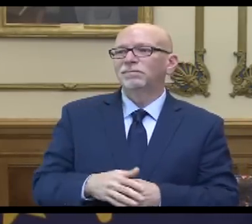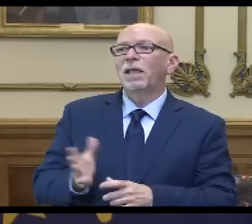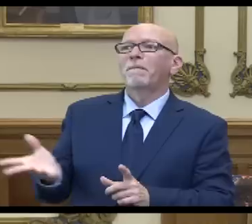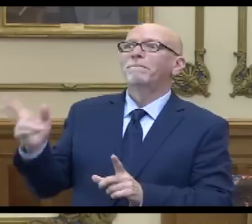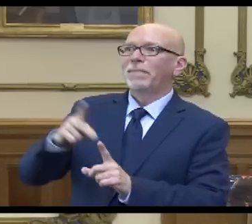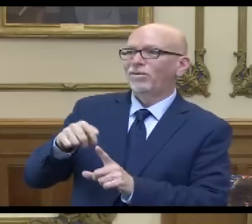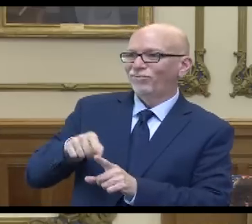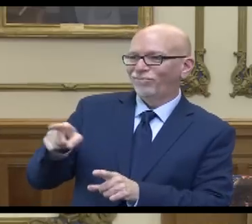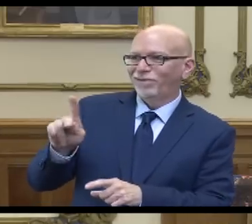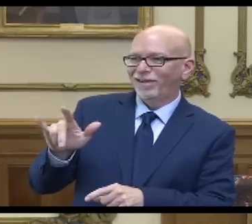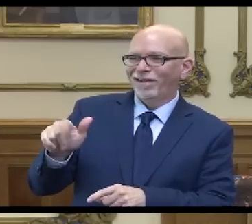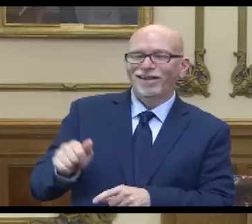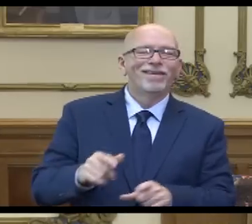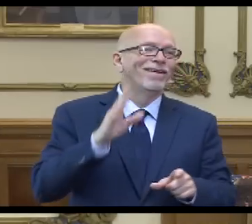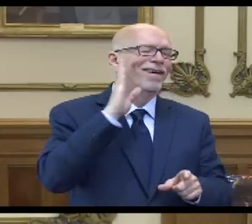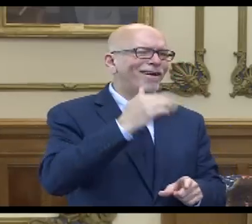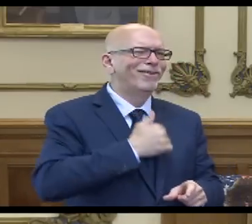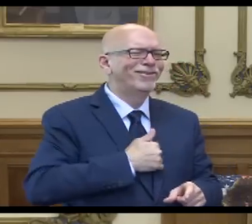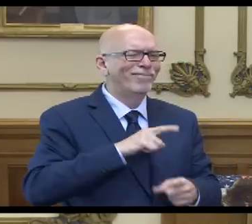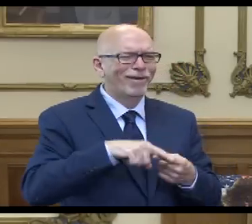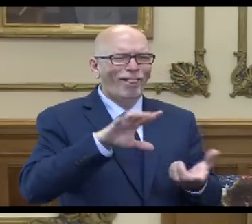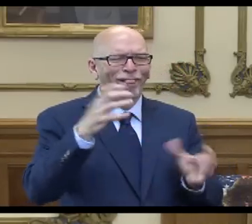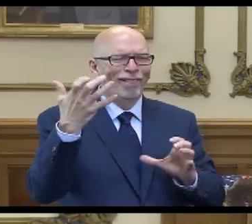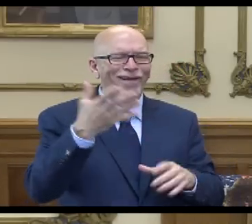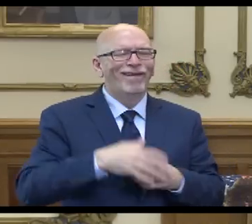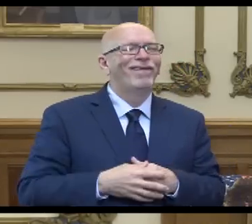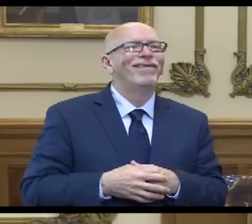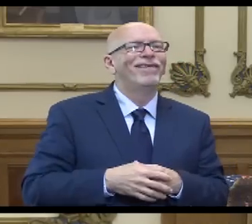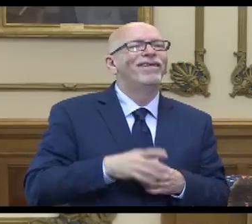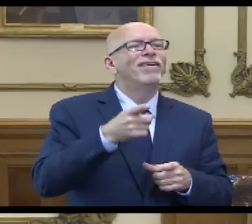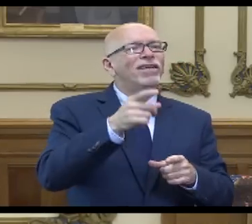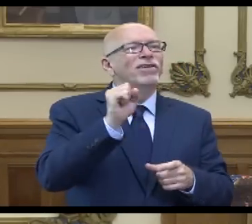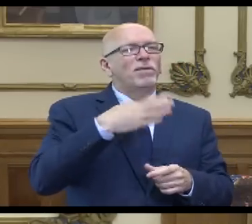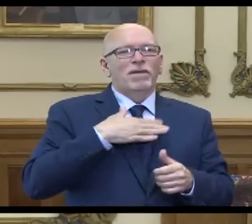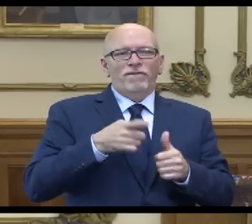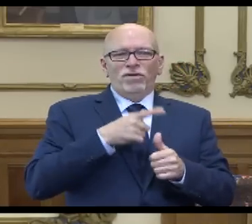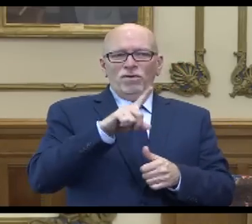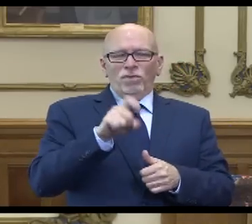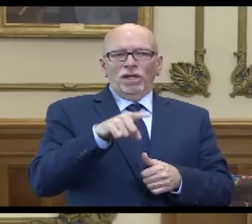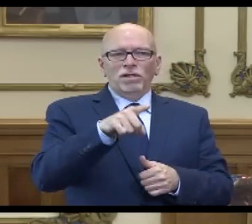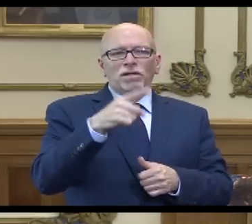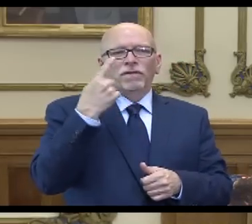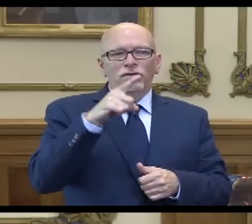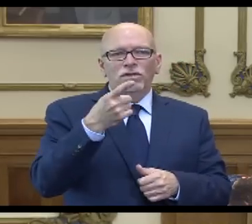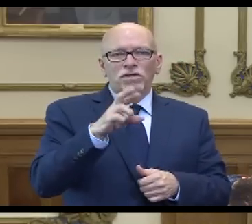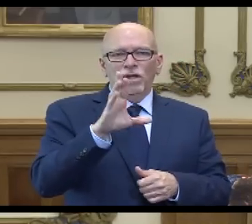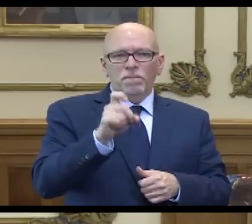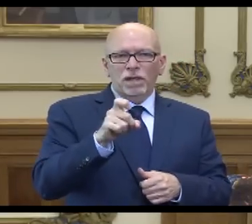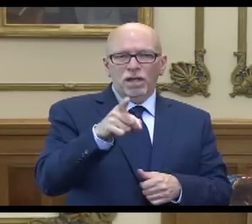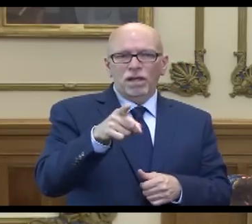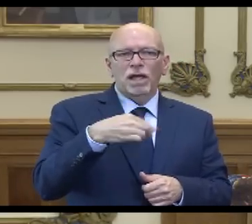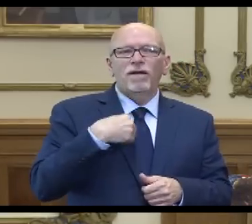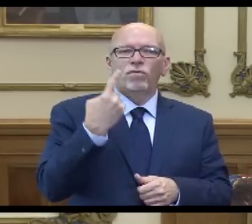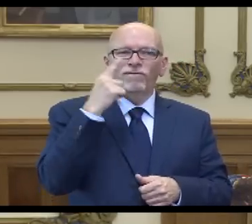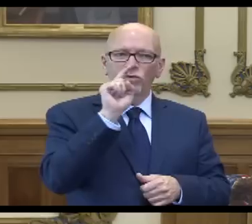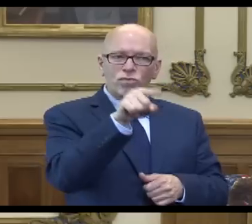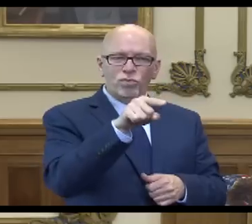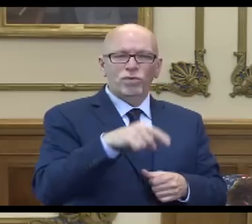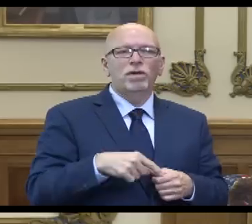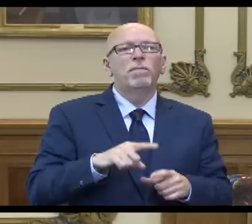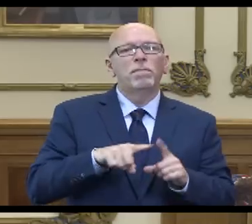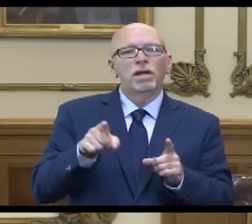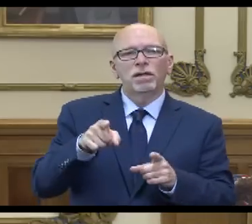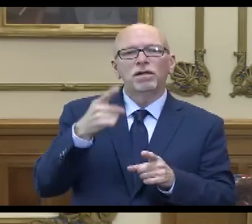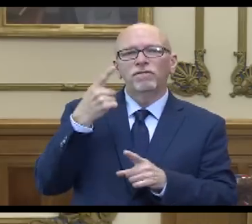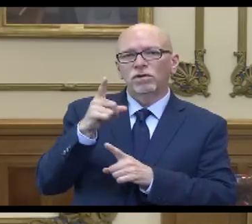Kayla. Hi, sorry about that, Governor. So my first question is for Dr. Box, and then I have one for you, Governor. But